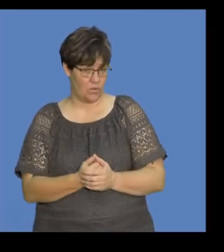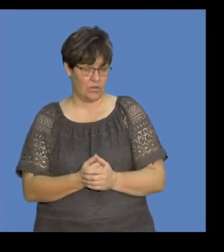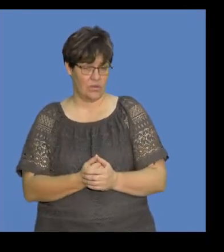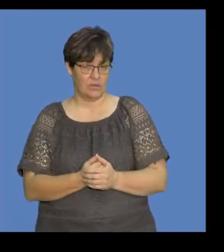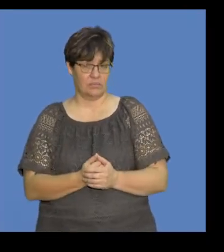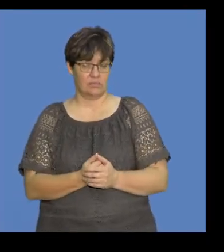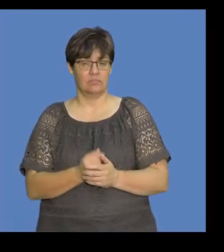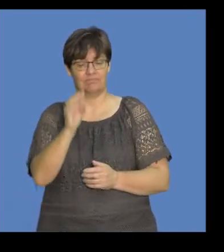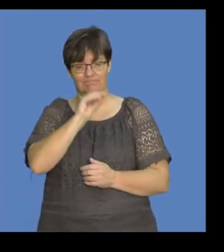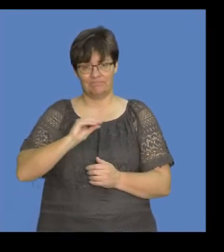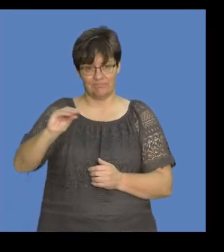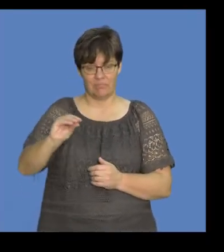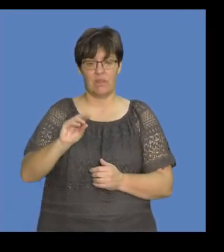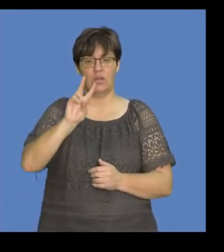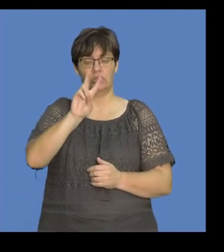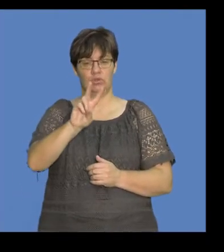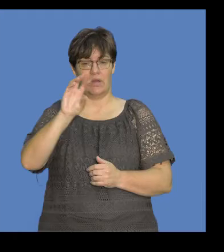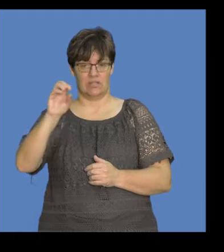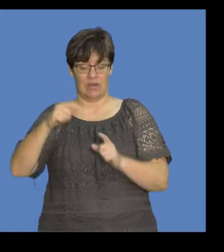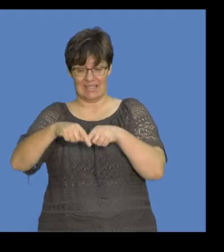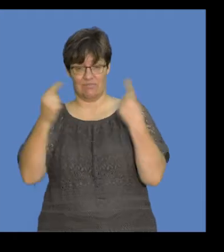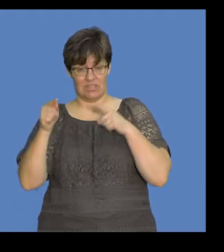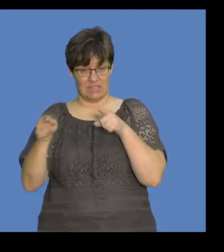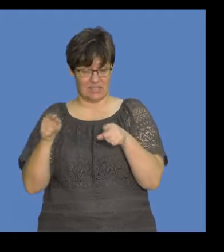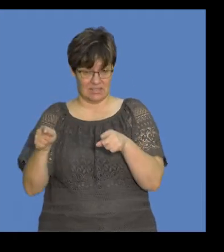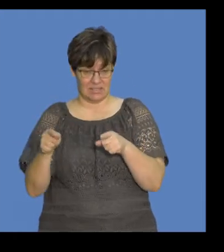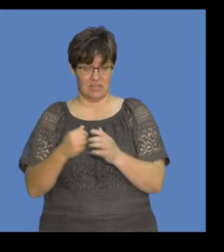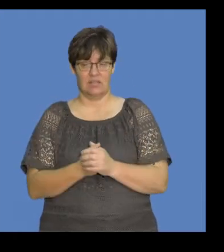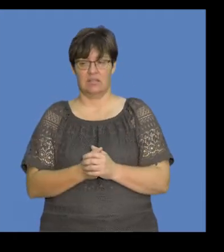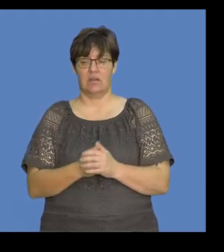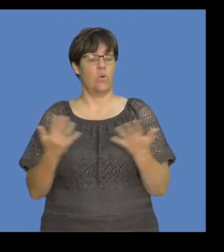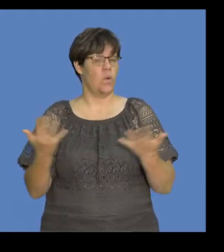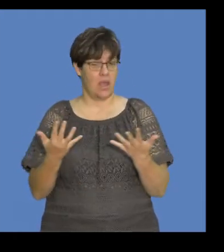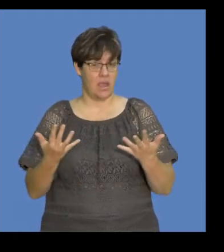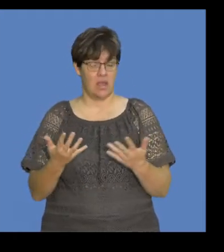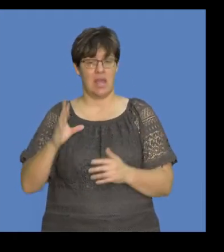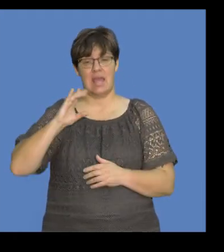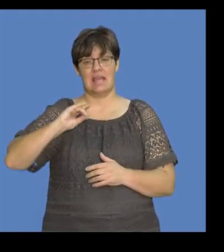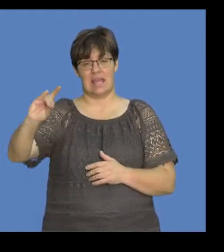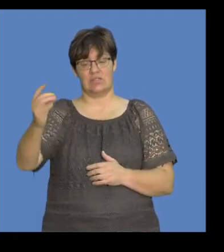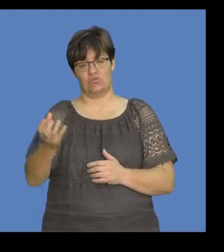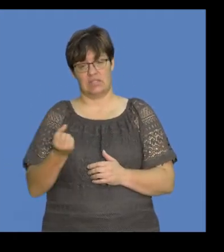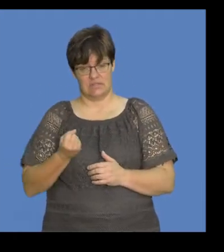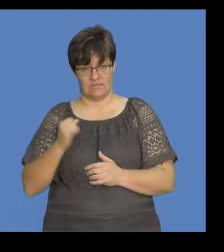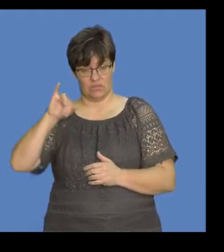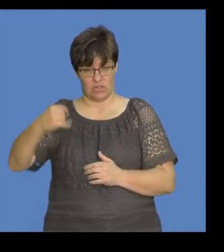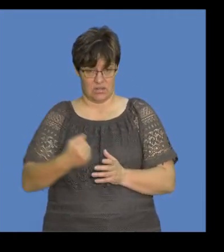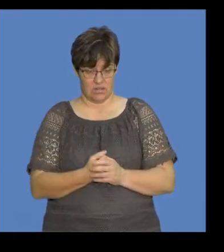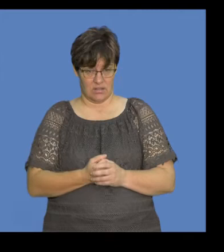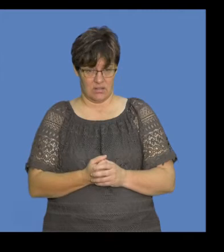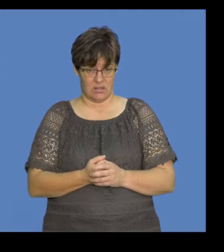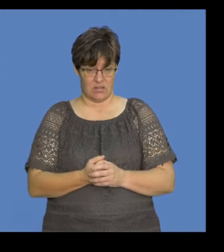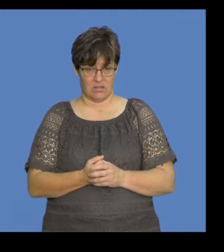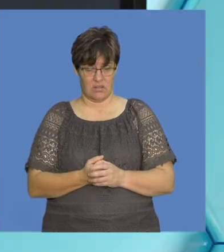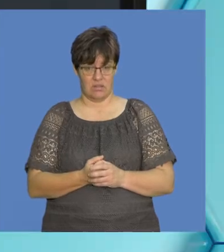an entry of 200 Rand, the difference between the two, where? In the cash receipts journal. So if it's overstated in